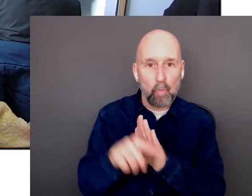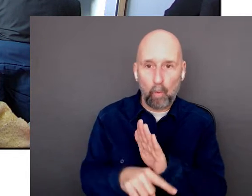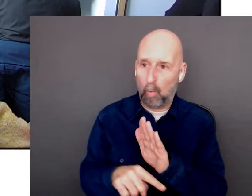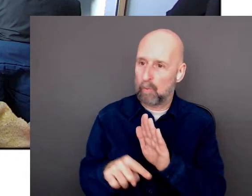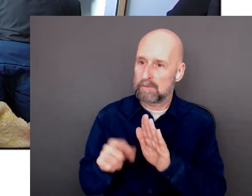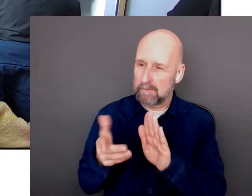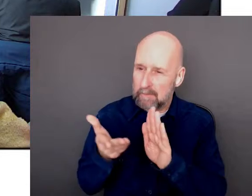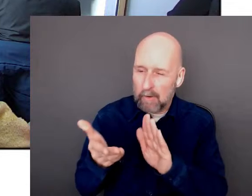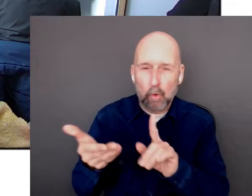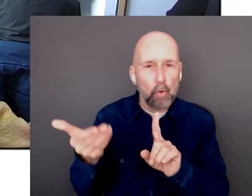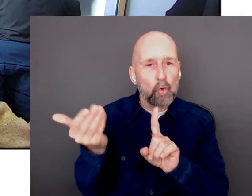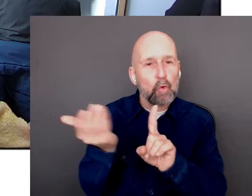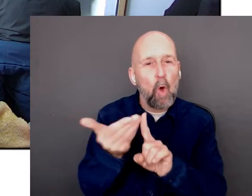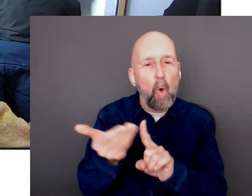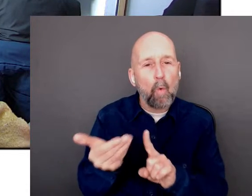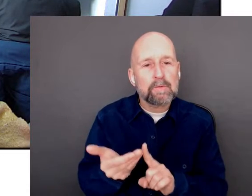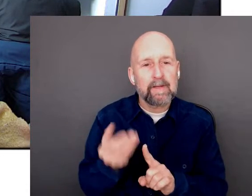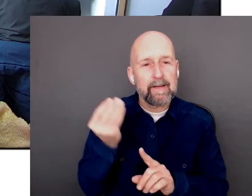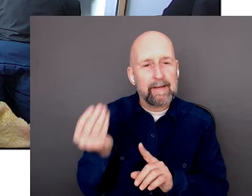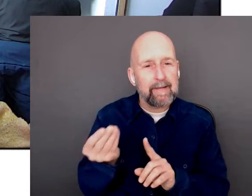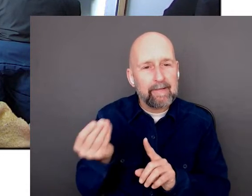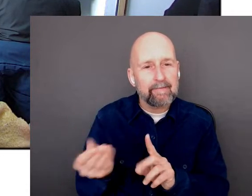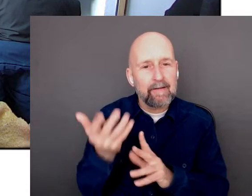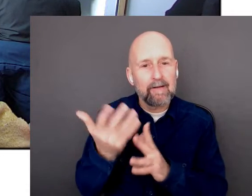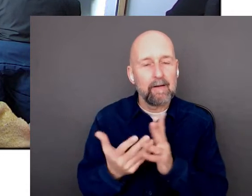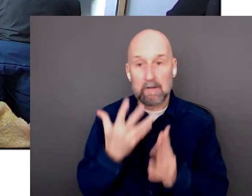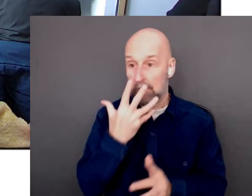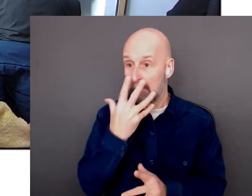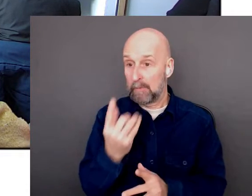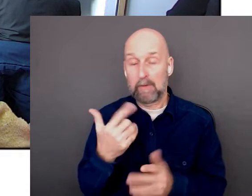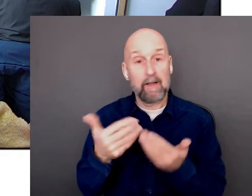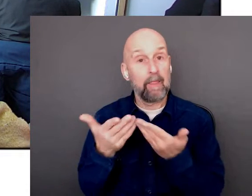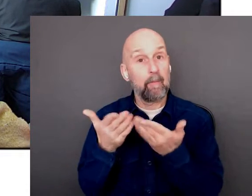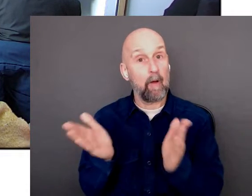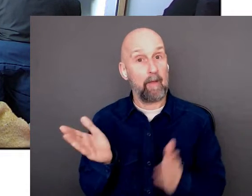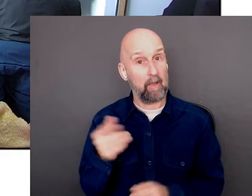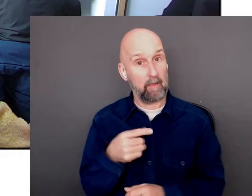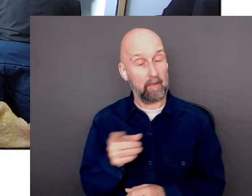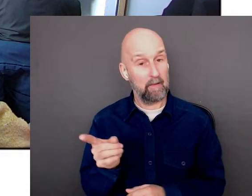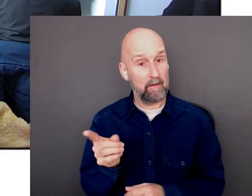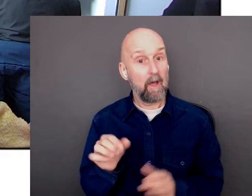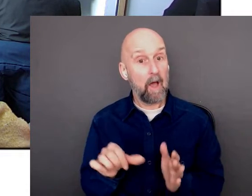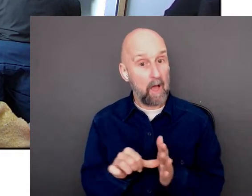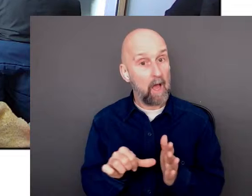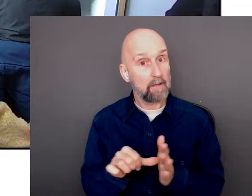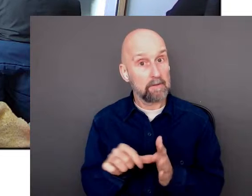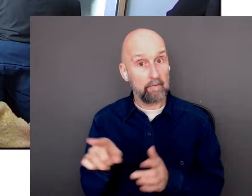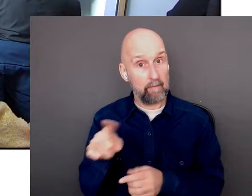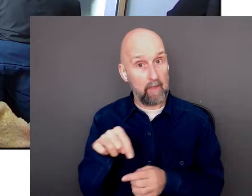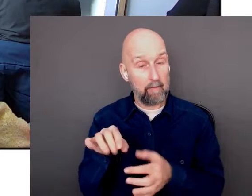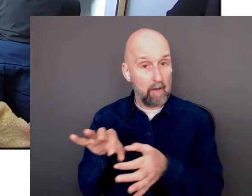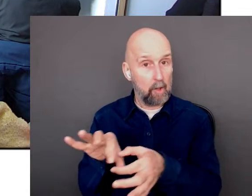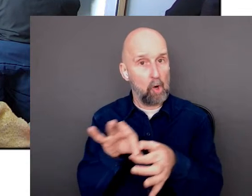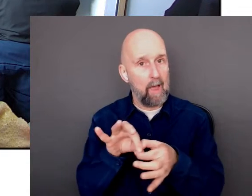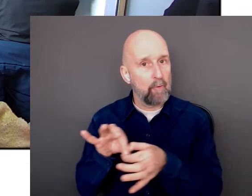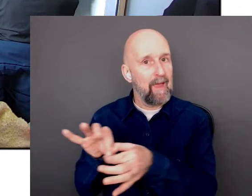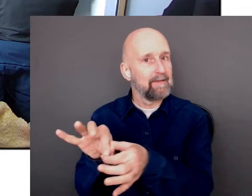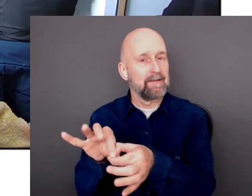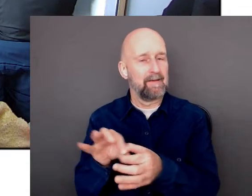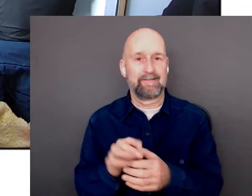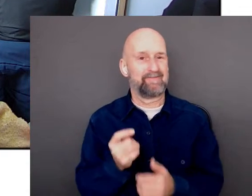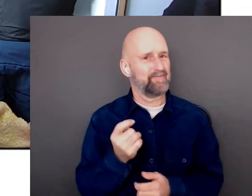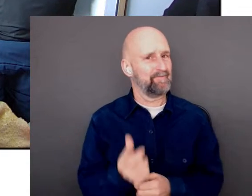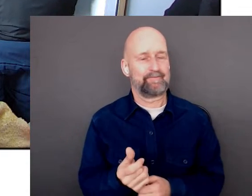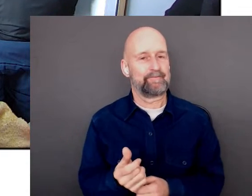like unknown people in the public, it's really hard to get them to like collaborate. So it's better to